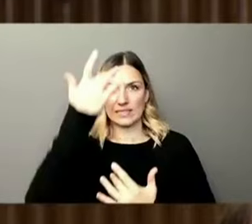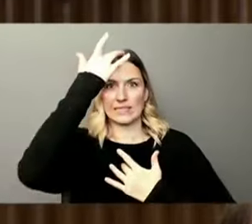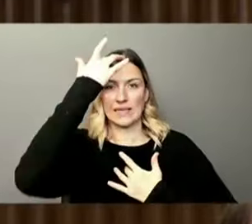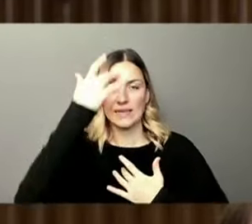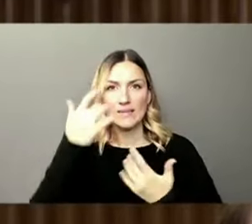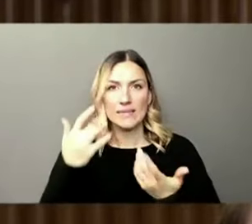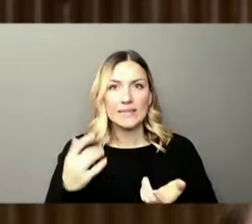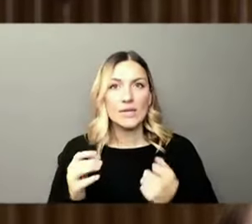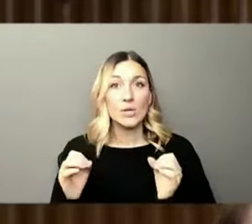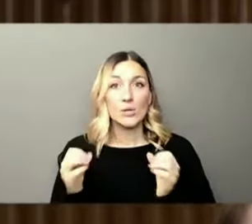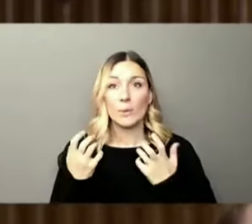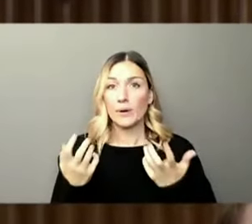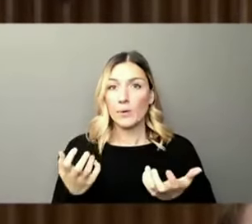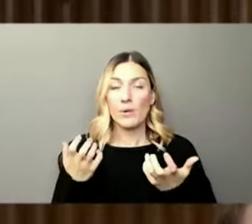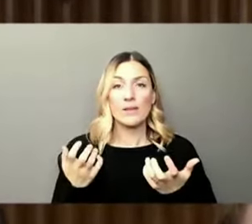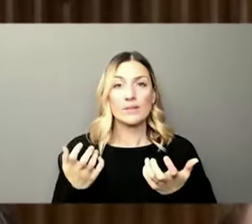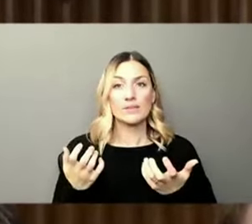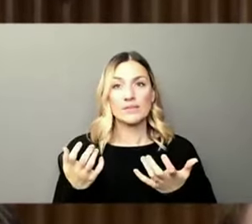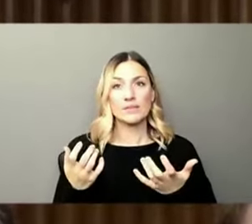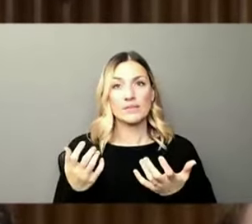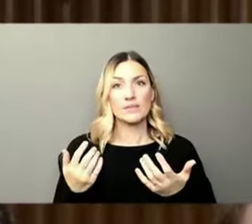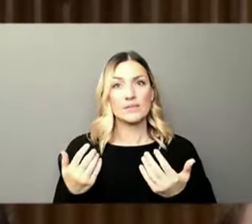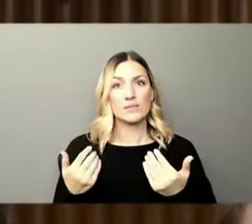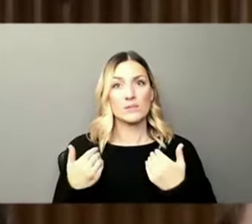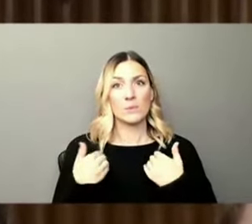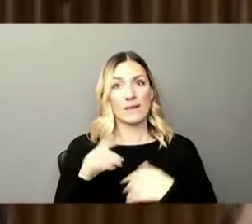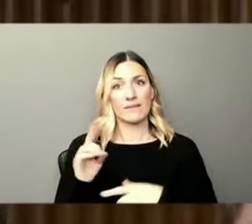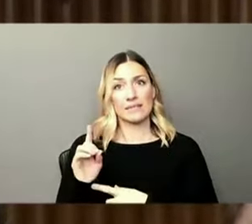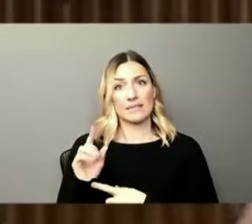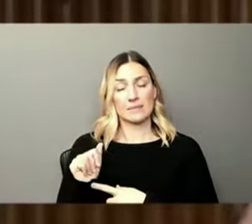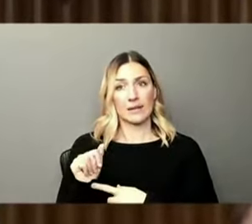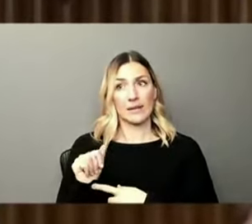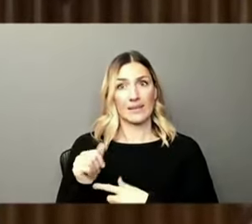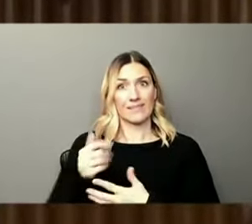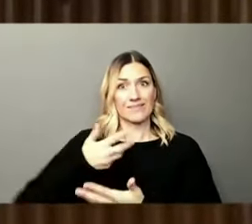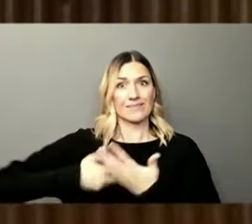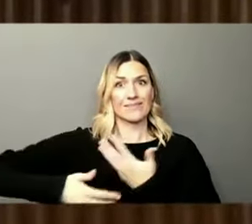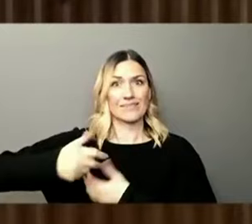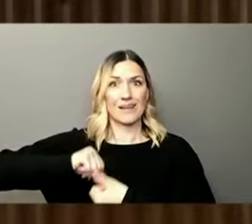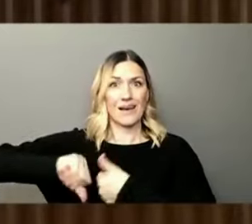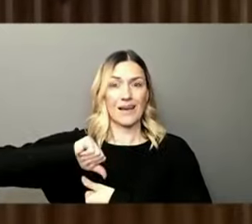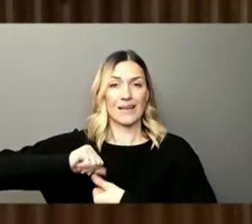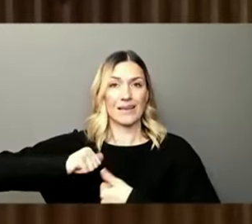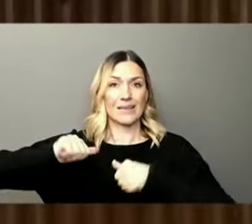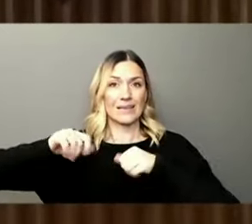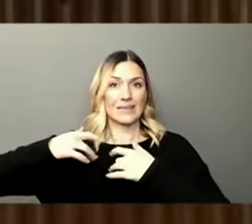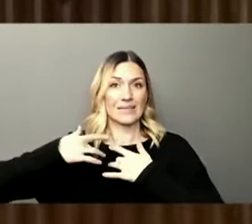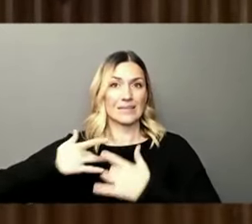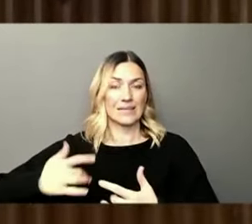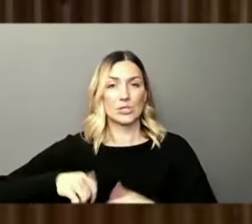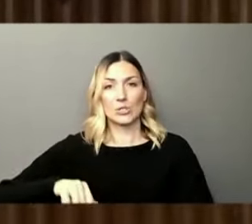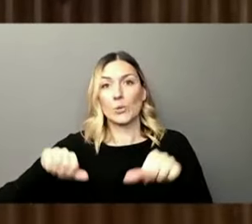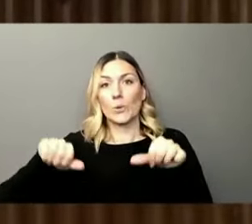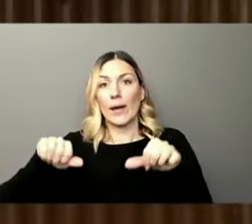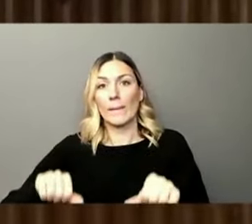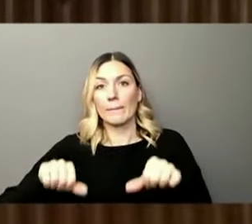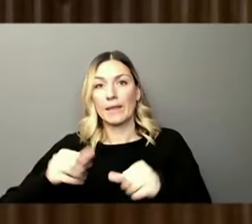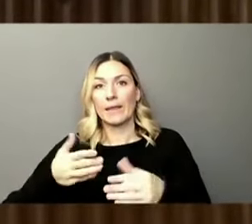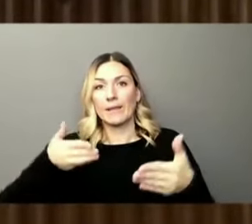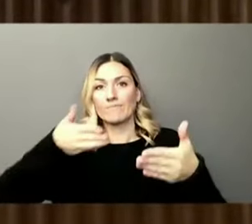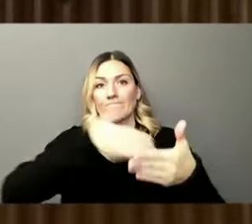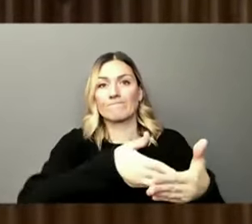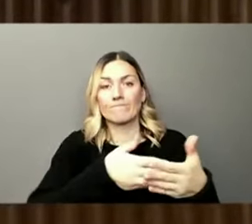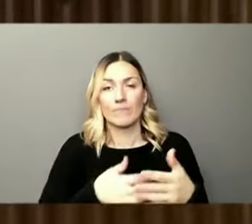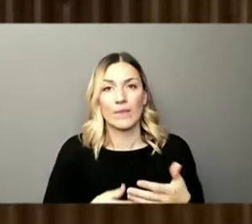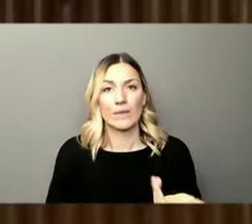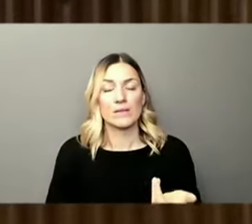Nobody wants to be disabled in an ableist society. And so I would say